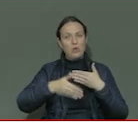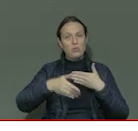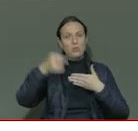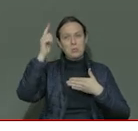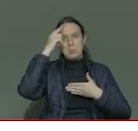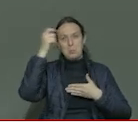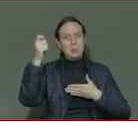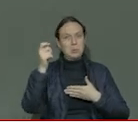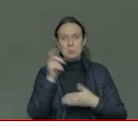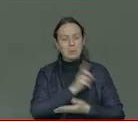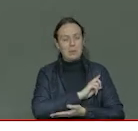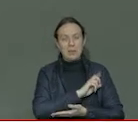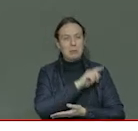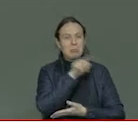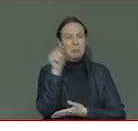me?